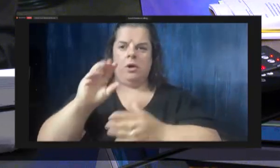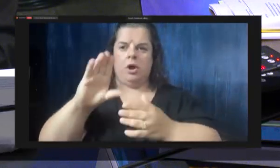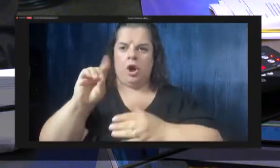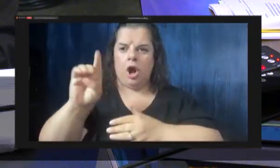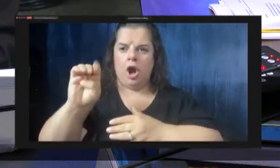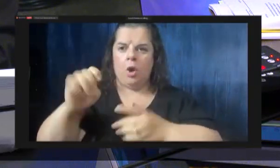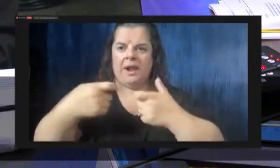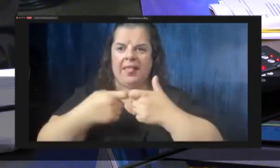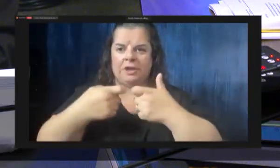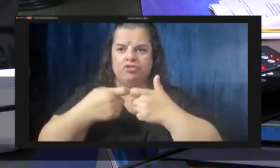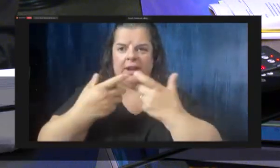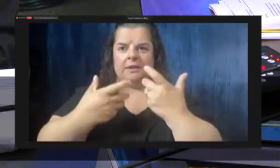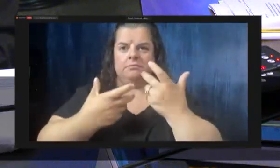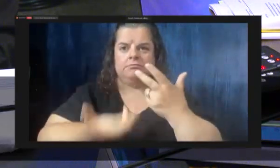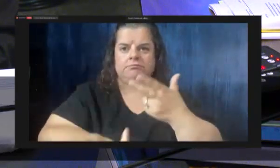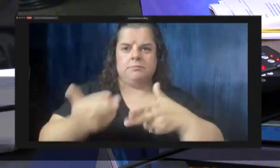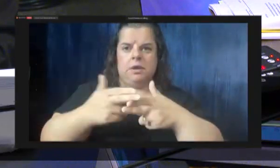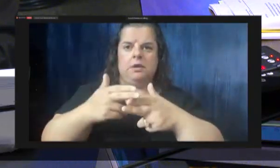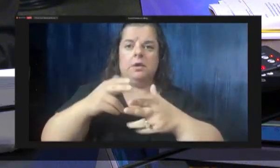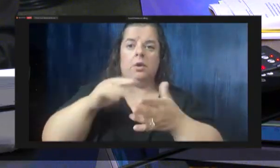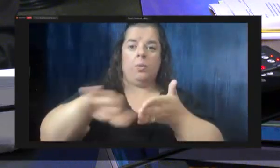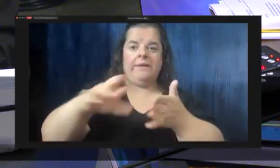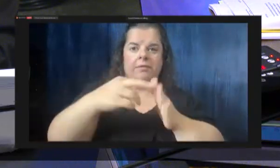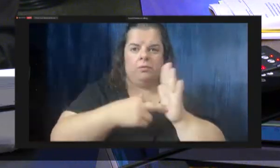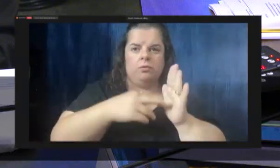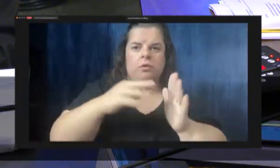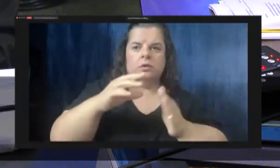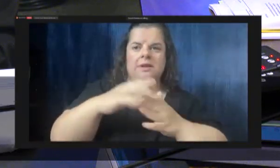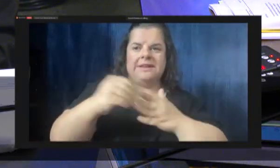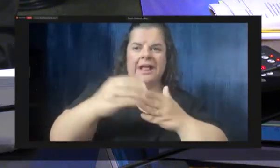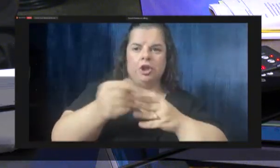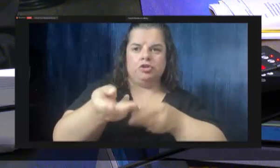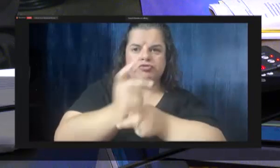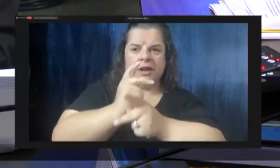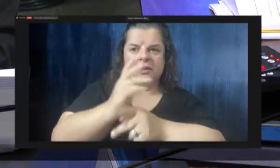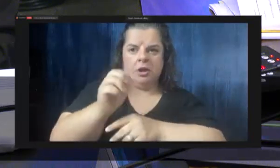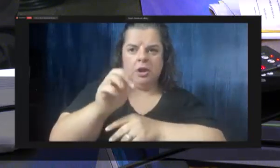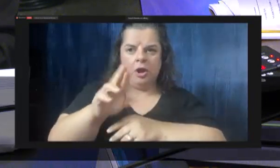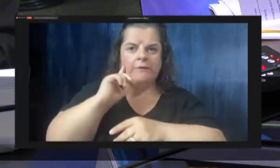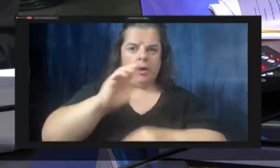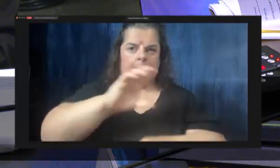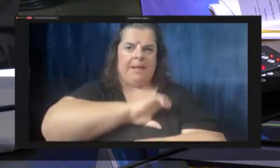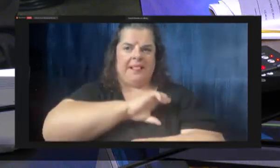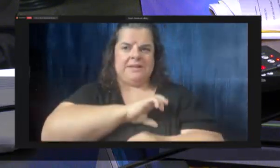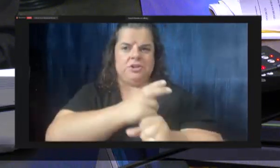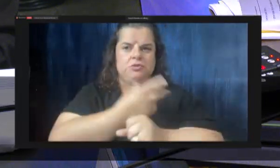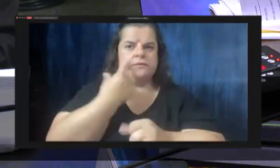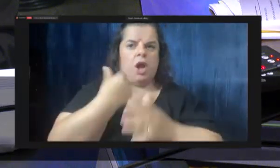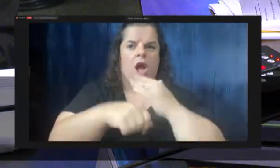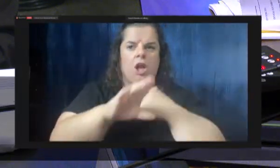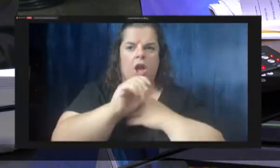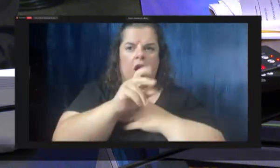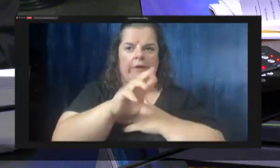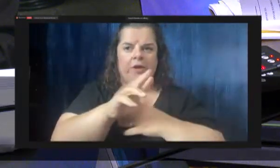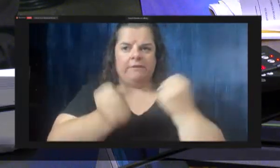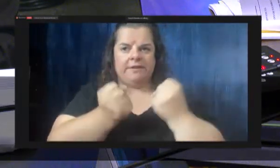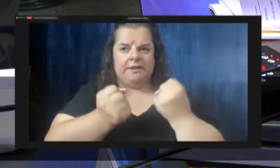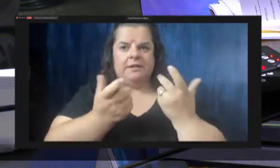updates. We need to waive the rules for dollar rental car, which our police use for undercover vehicles, and that total